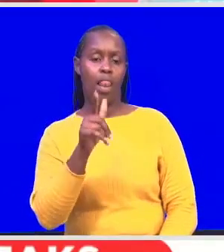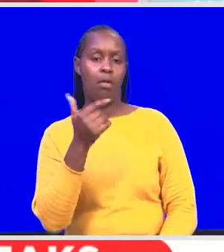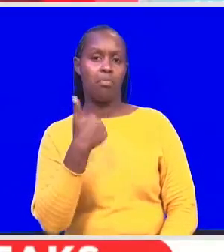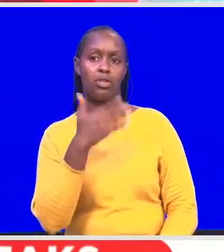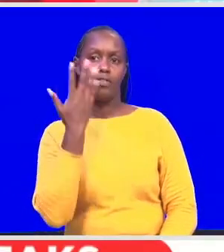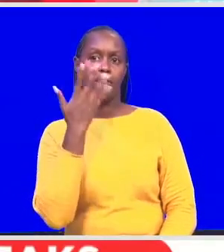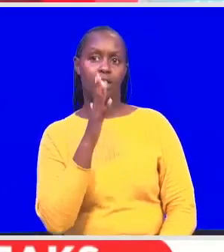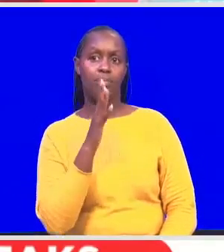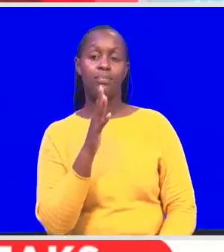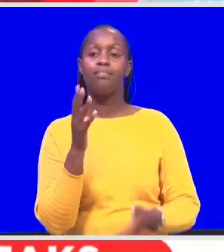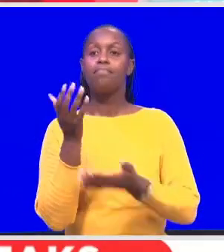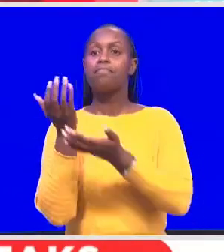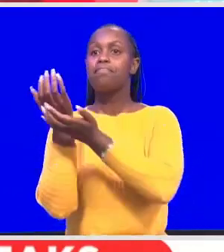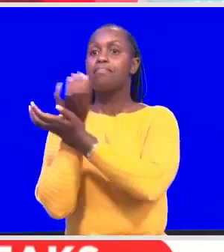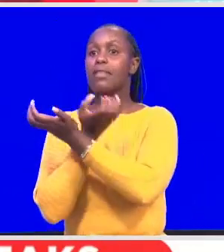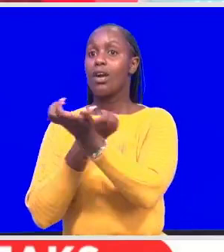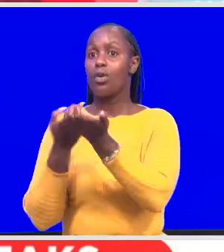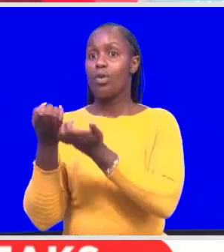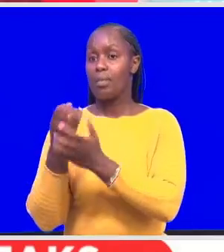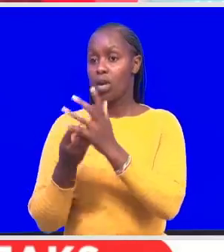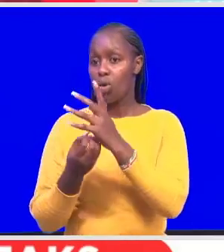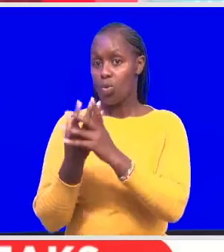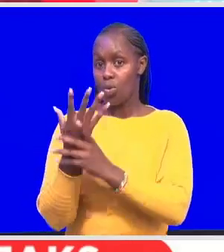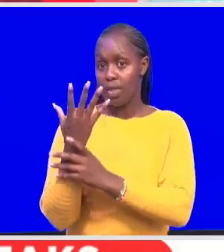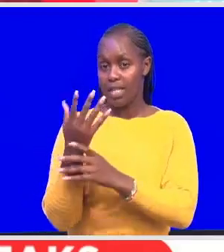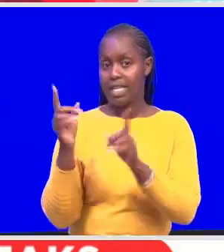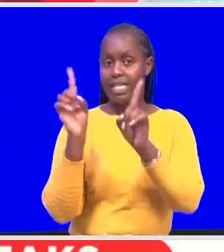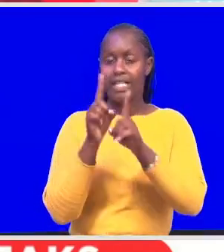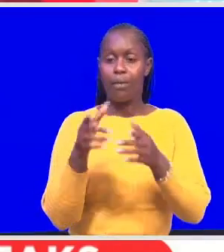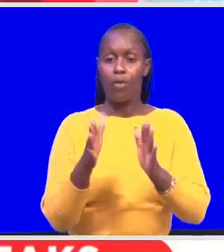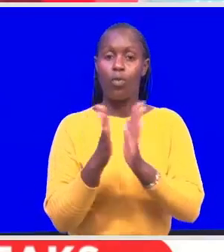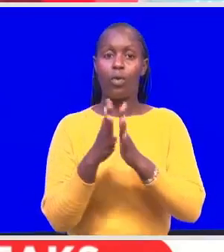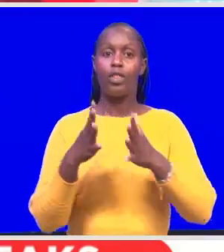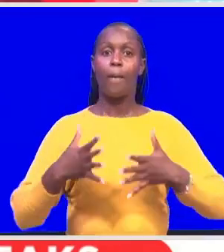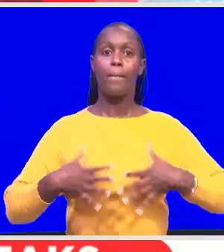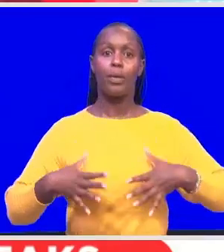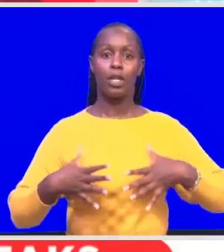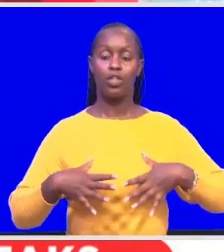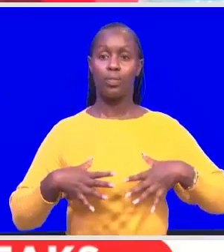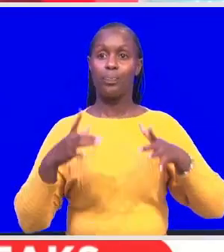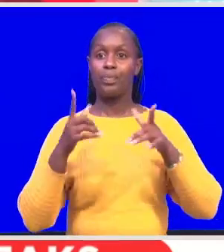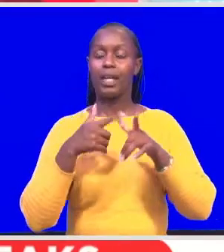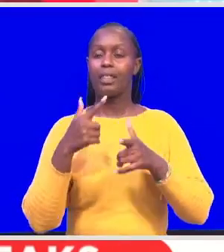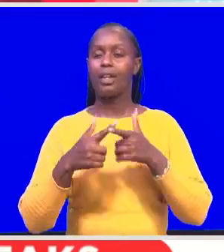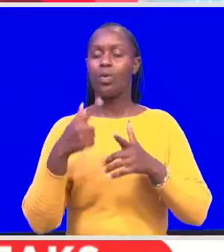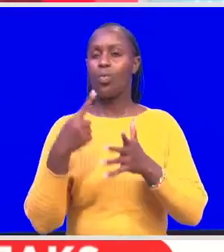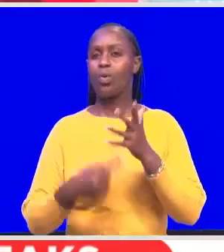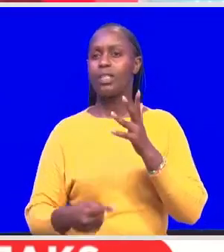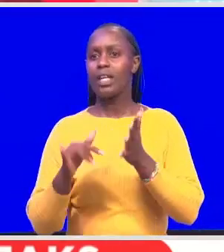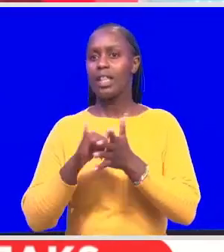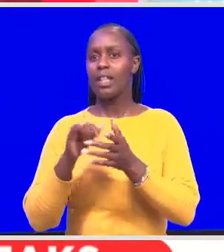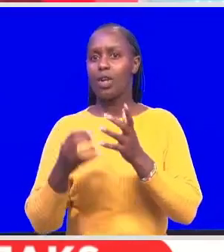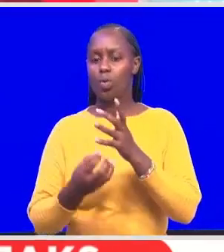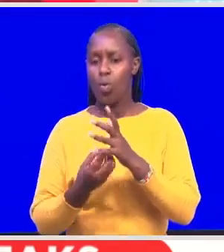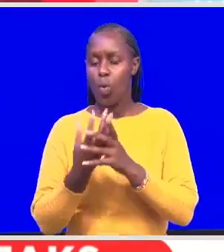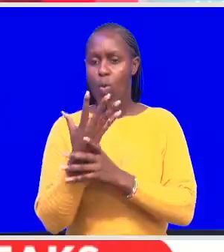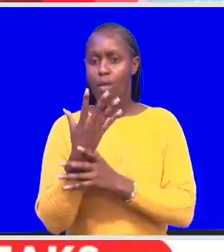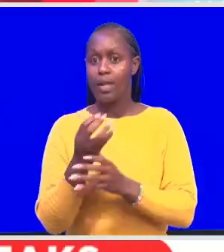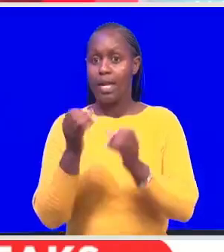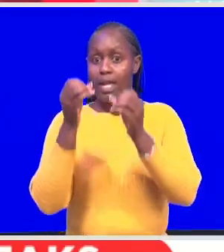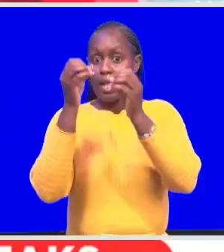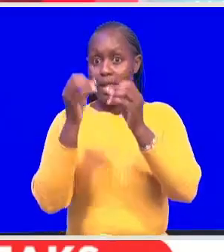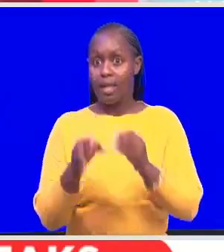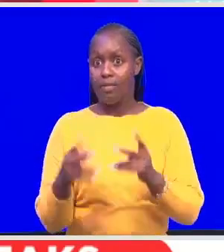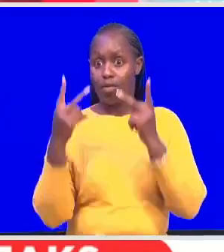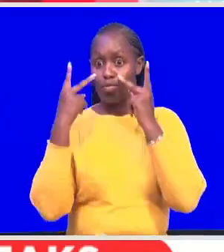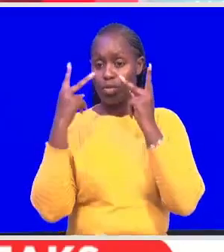the economy grows at the same pace with population, yes, then what that growth does is that if you look